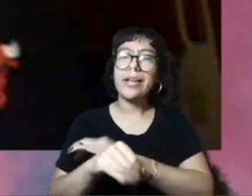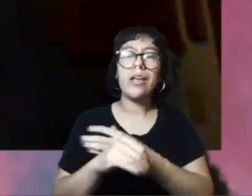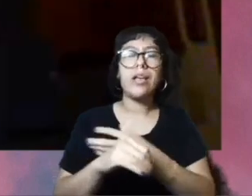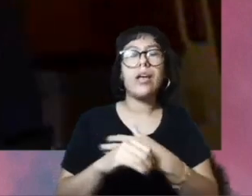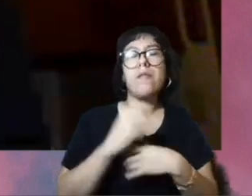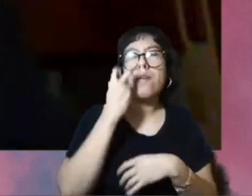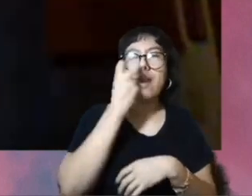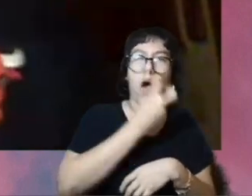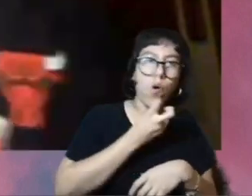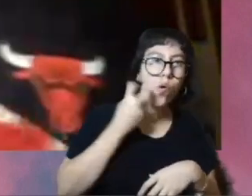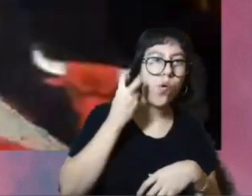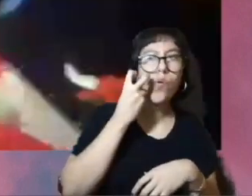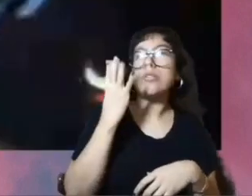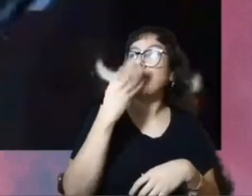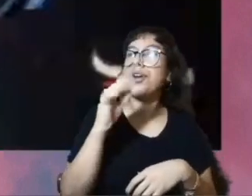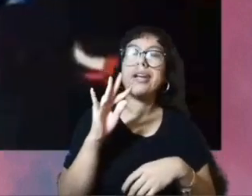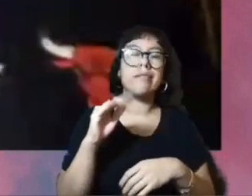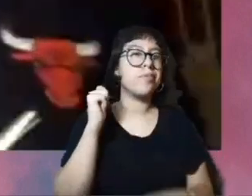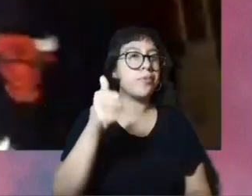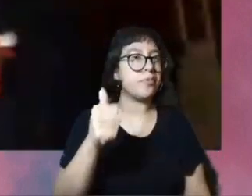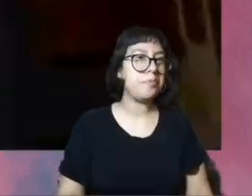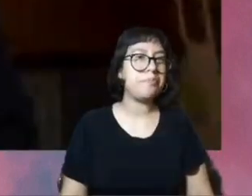pronounce. Cool.